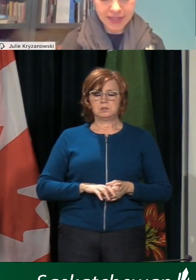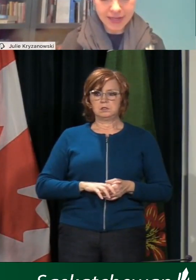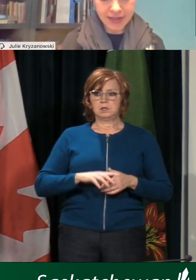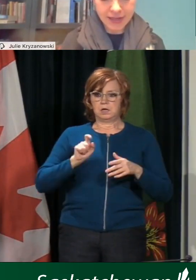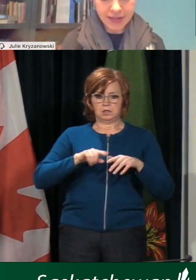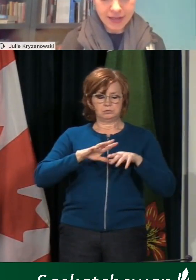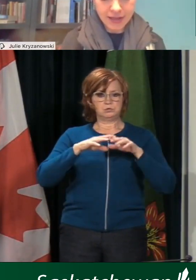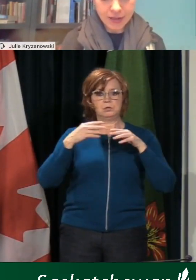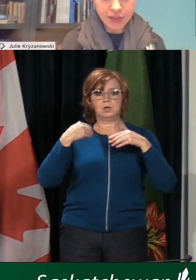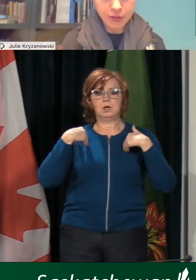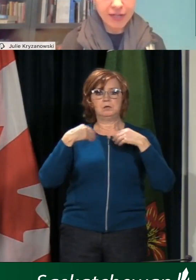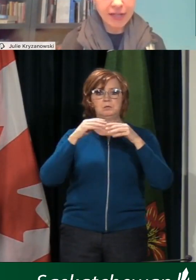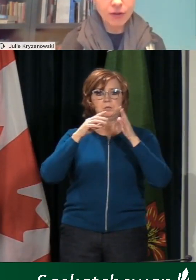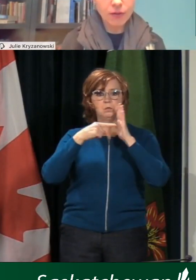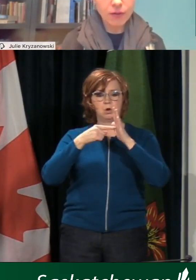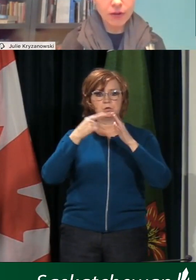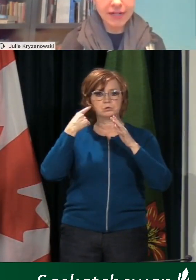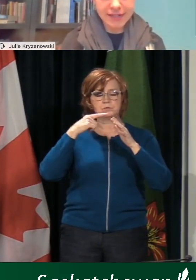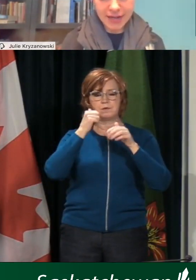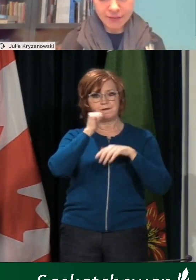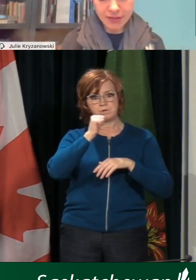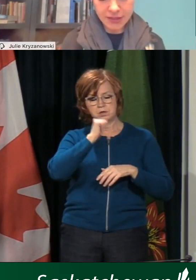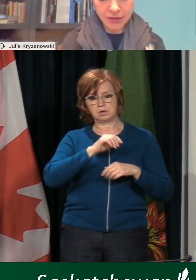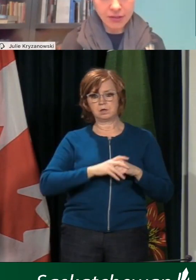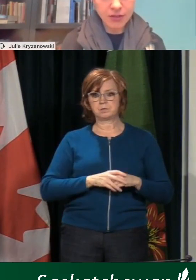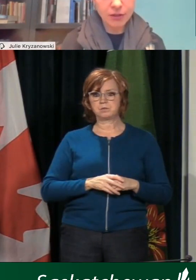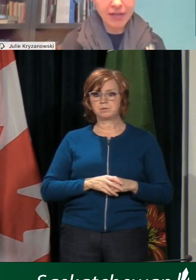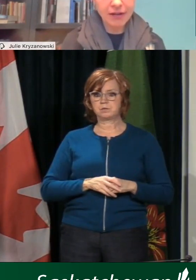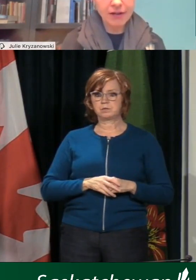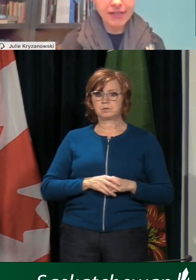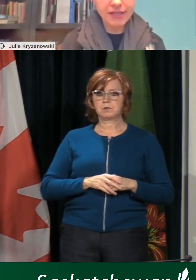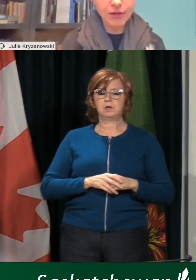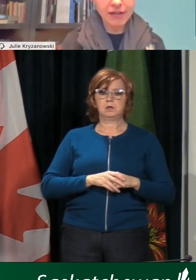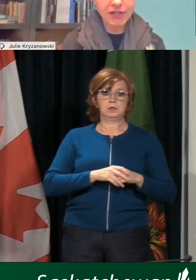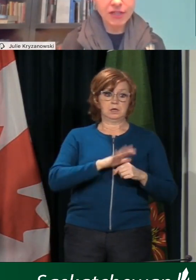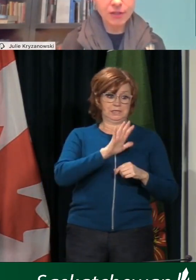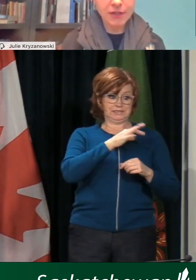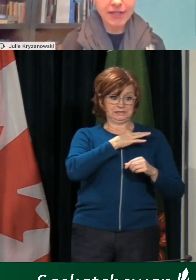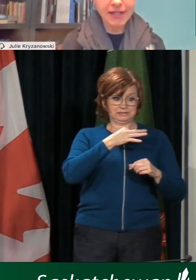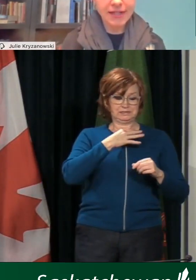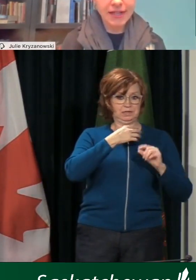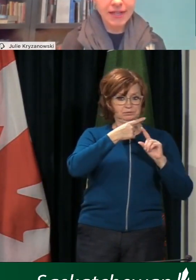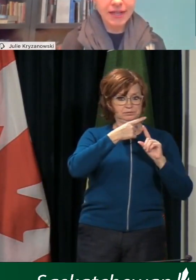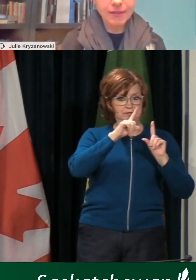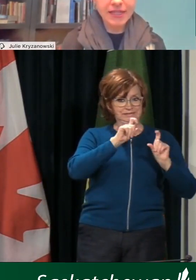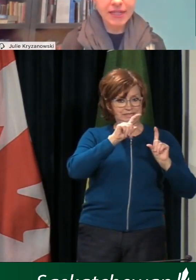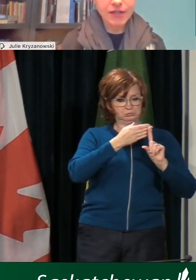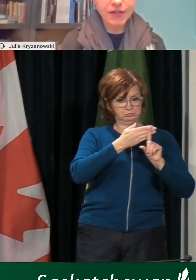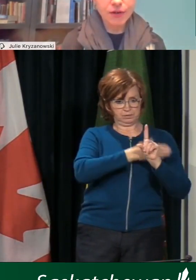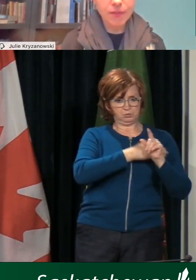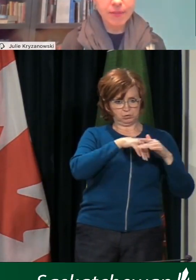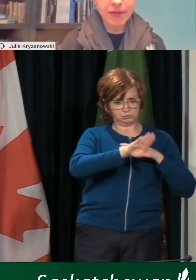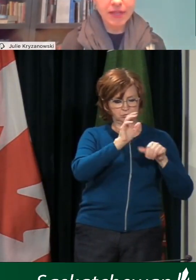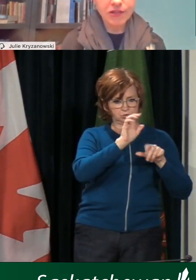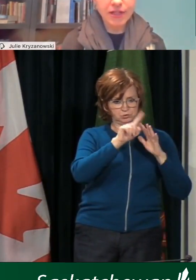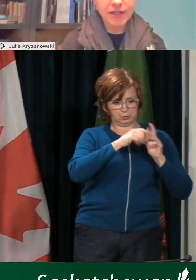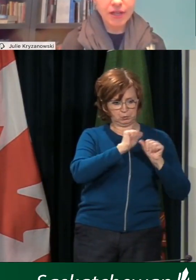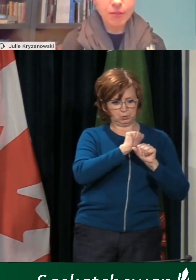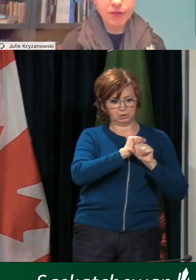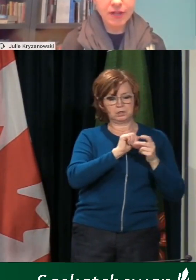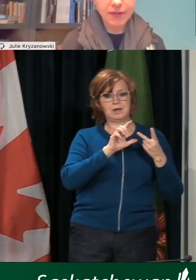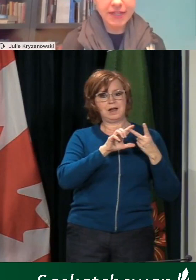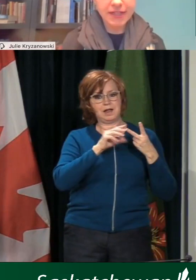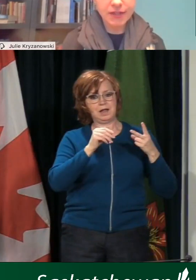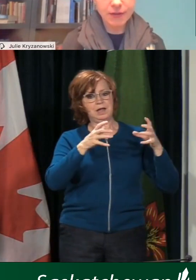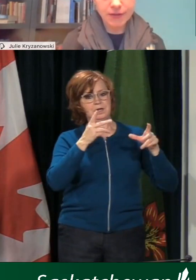day, screening and cohorting staff within long-term care as strategies to protect seniors who are a population most